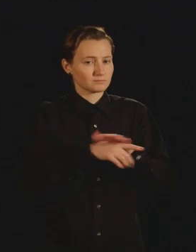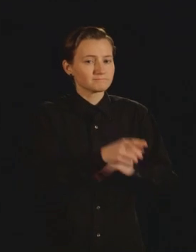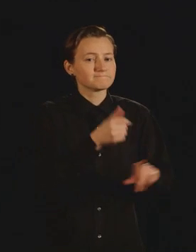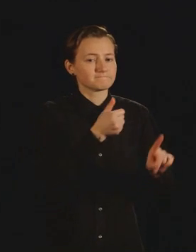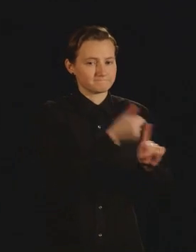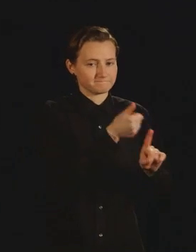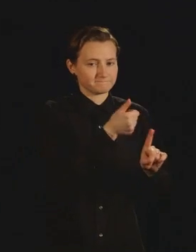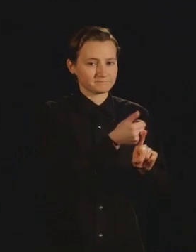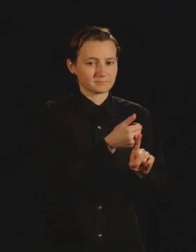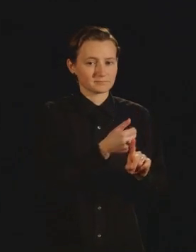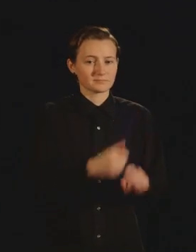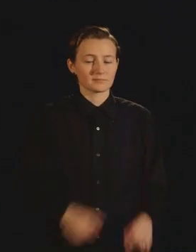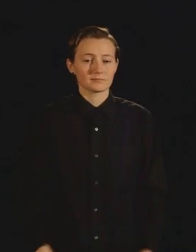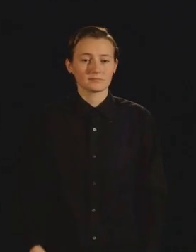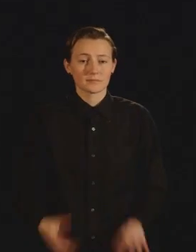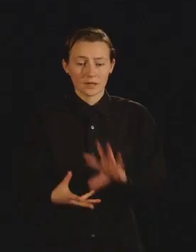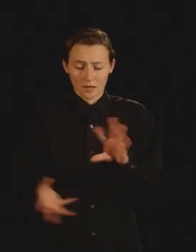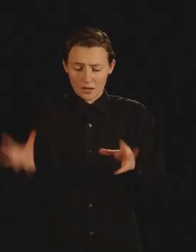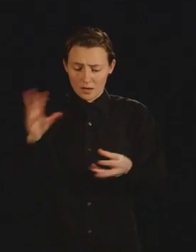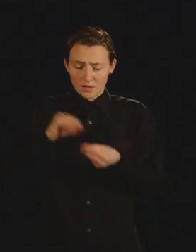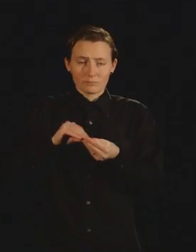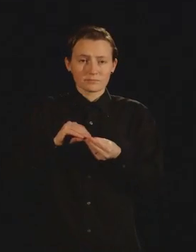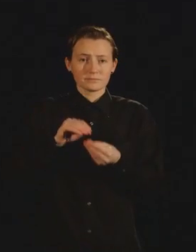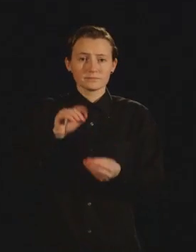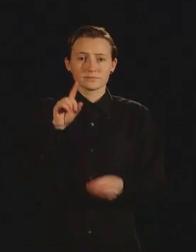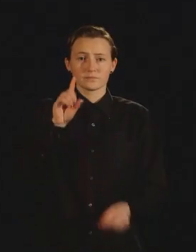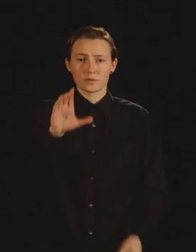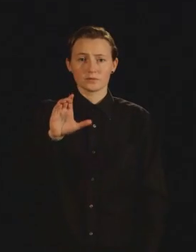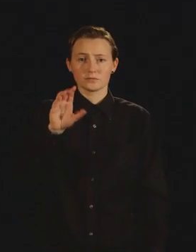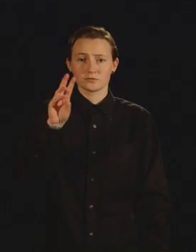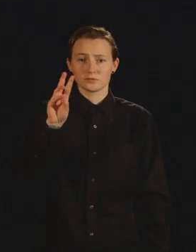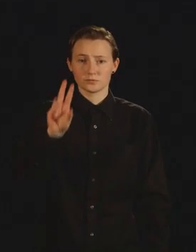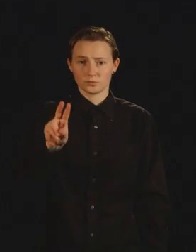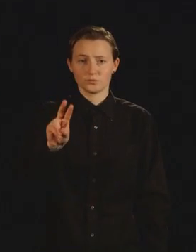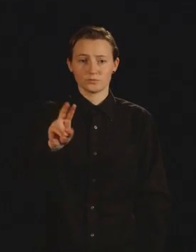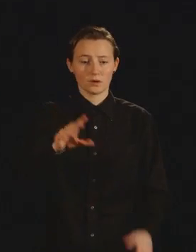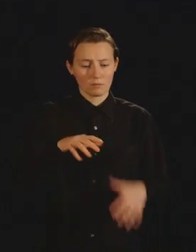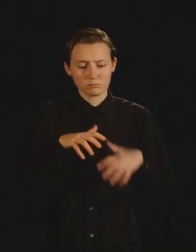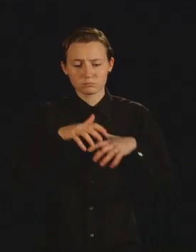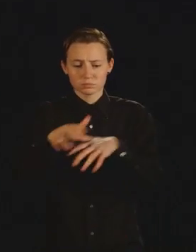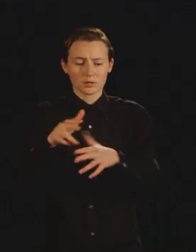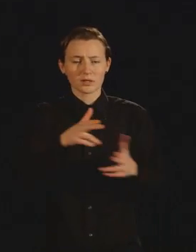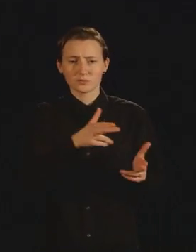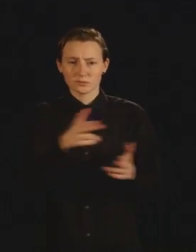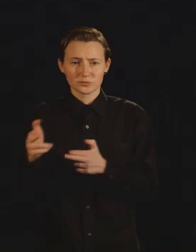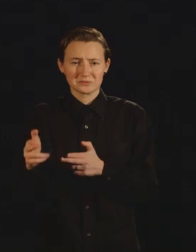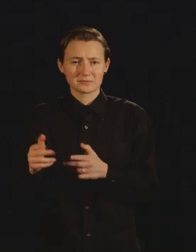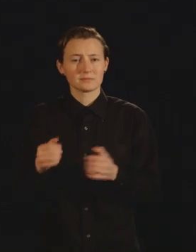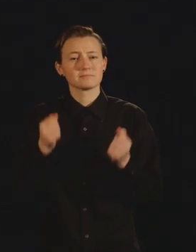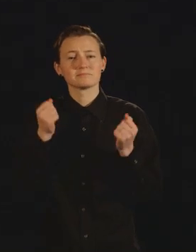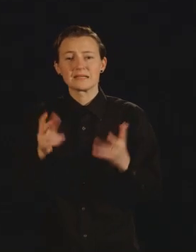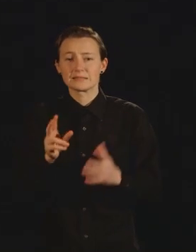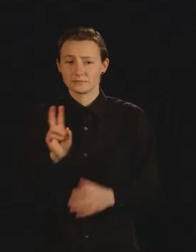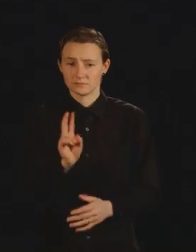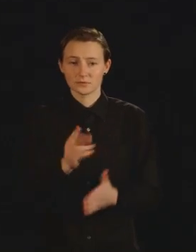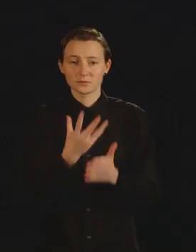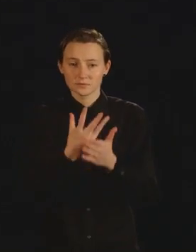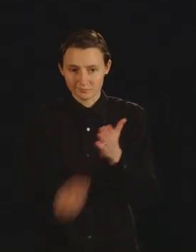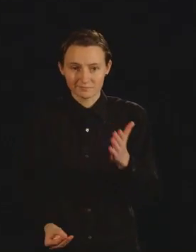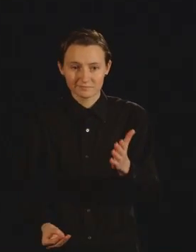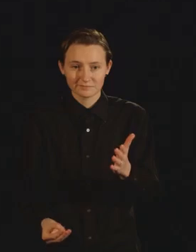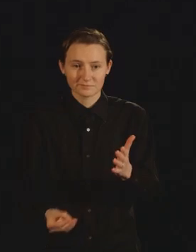Of the 162 mass shootings, killing 1,135 innocent victims and